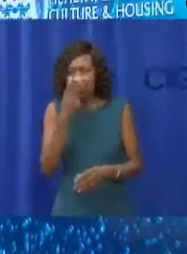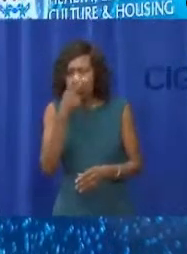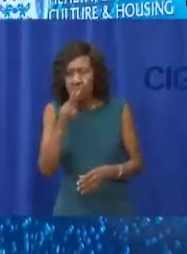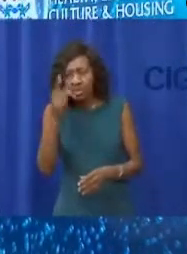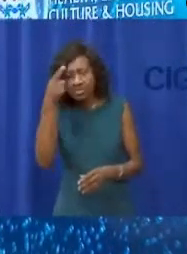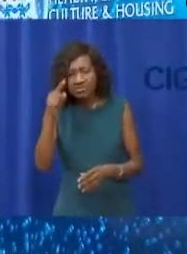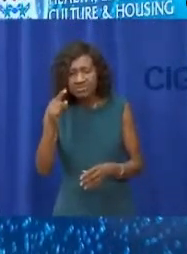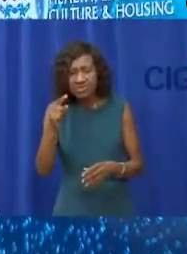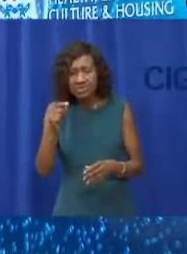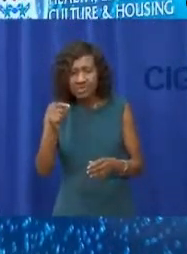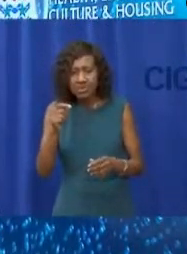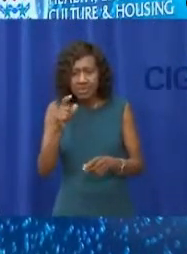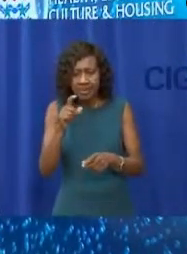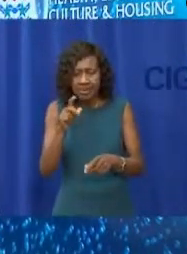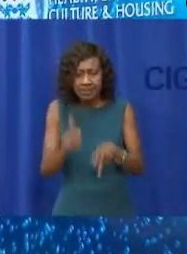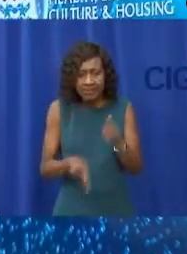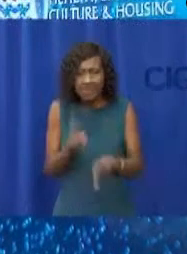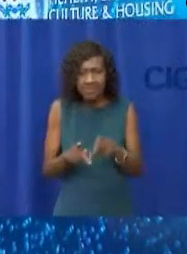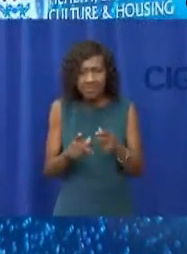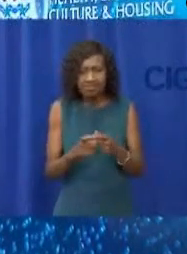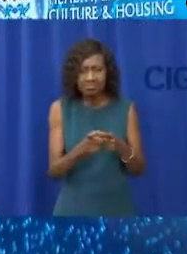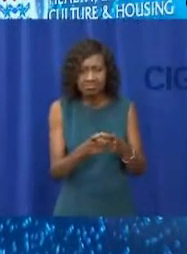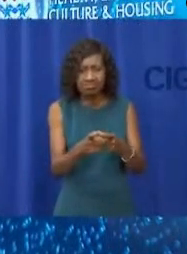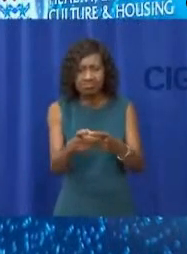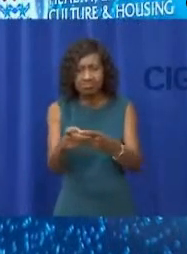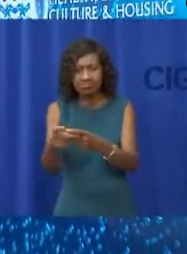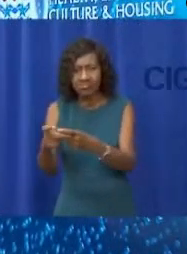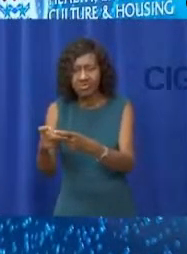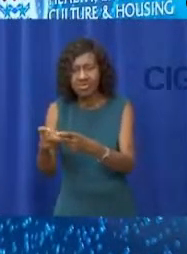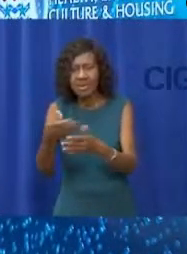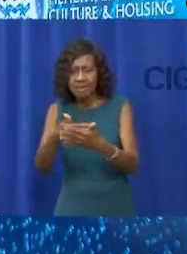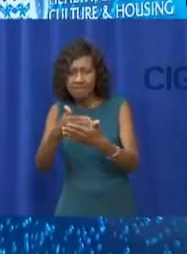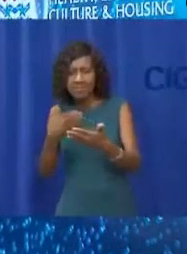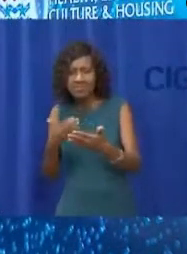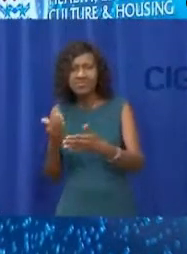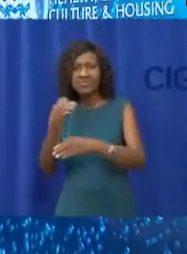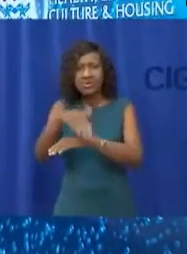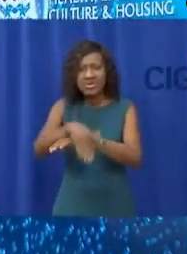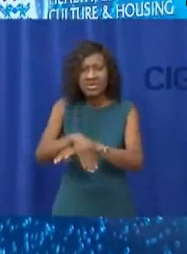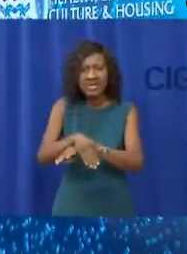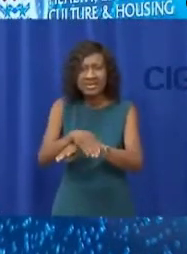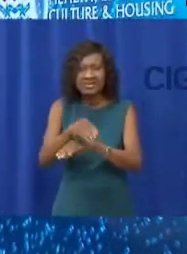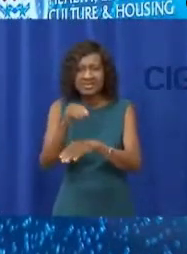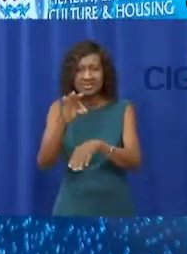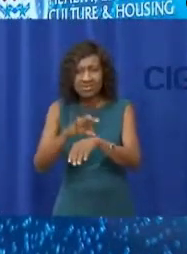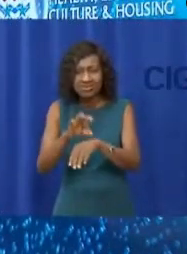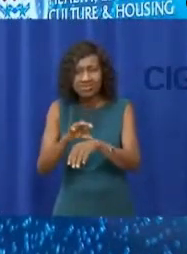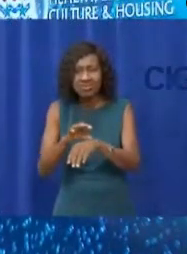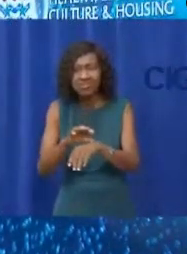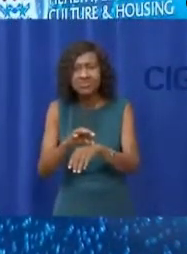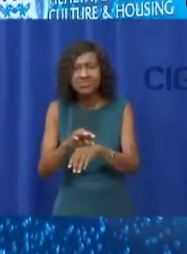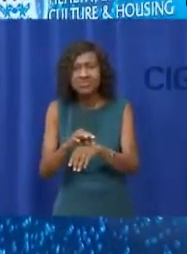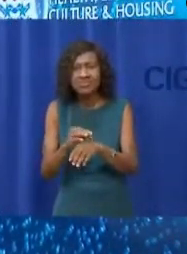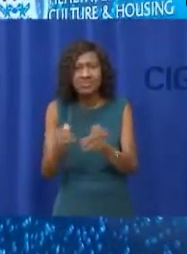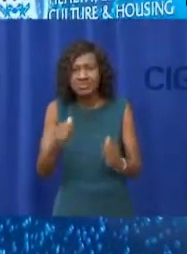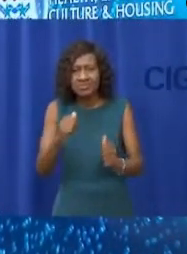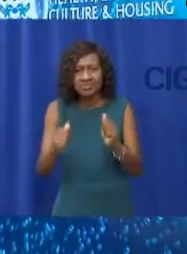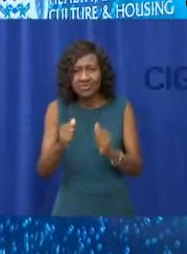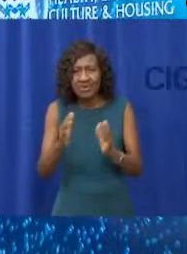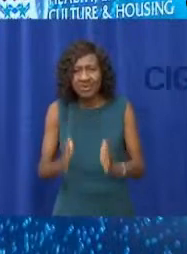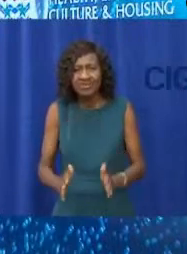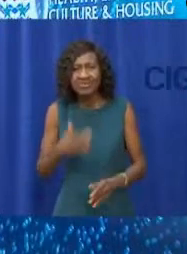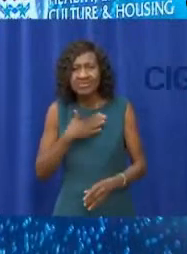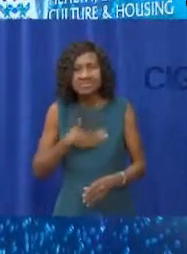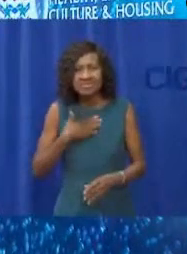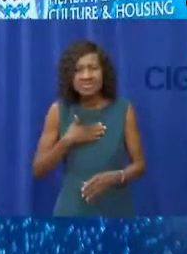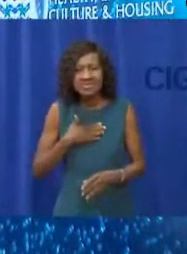around dusk, just before nighttime curfew comes into play. And joggers, please exercise